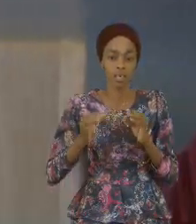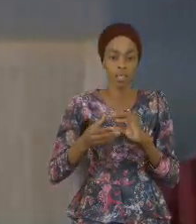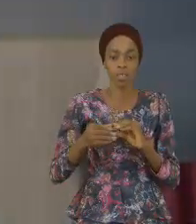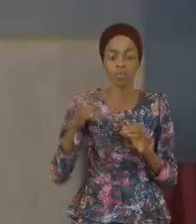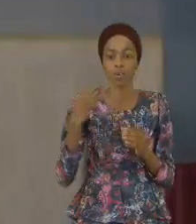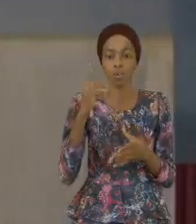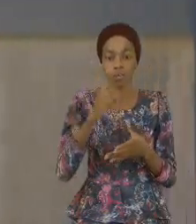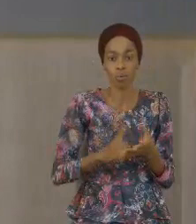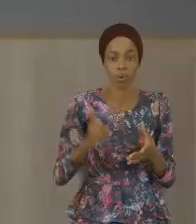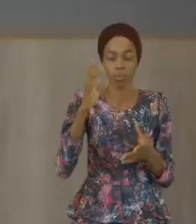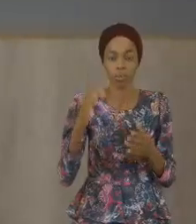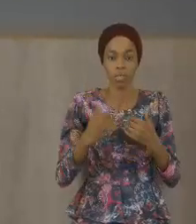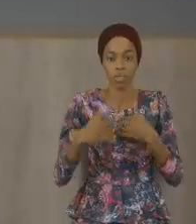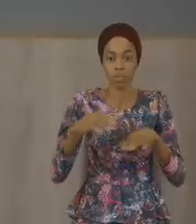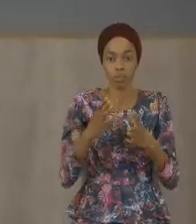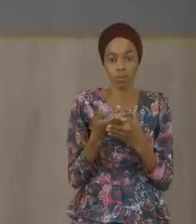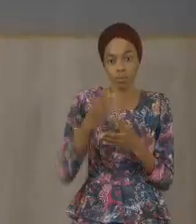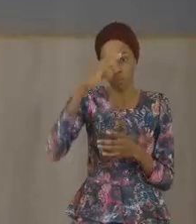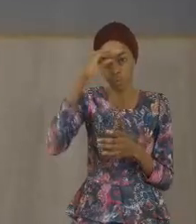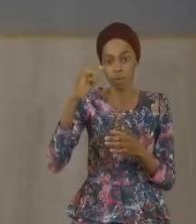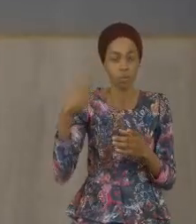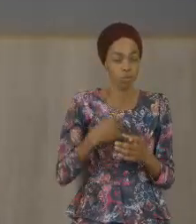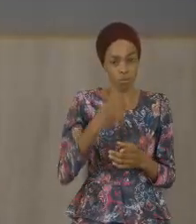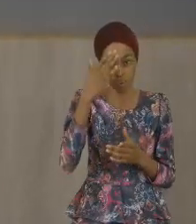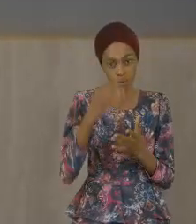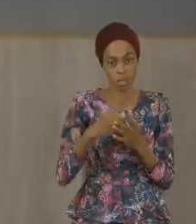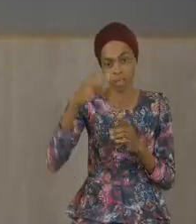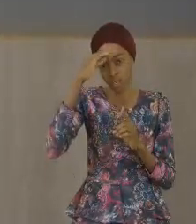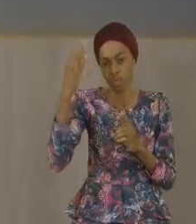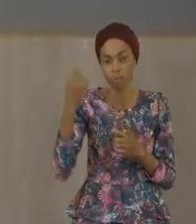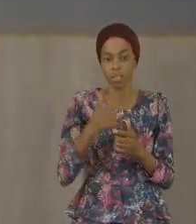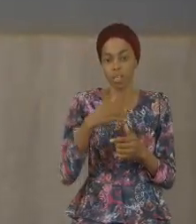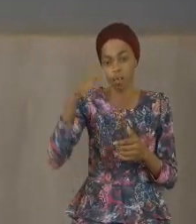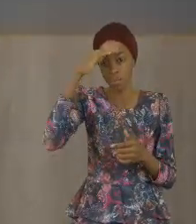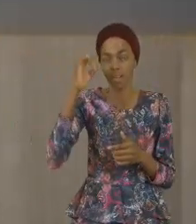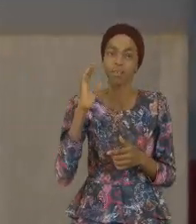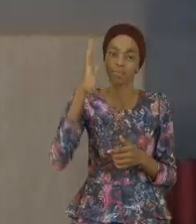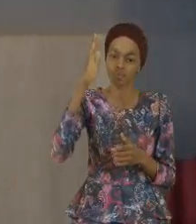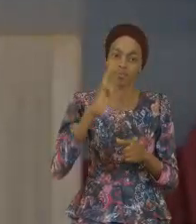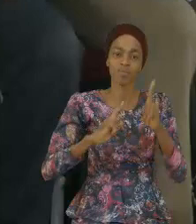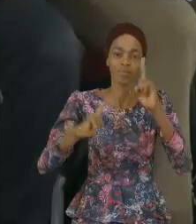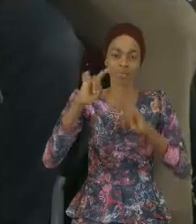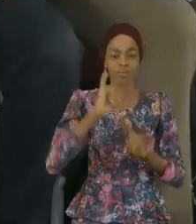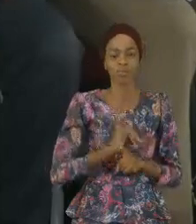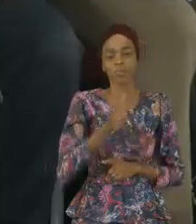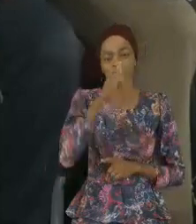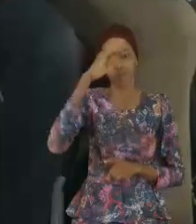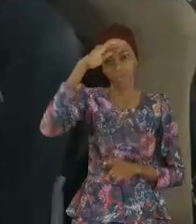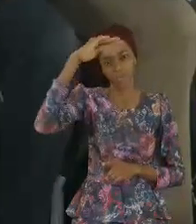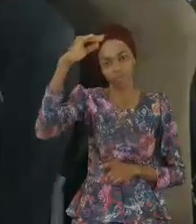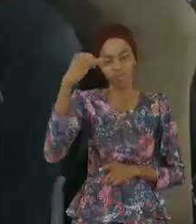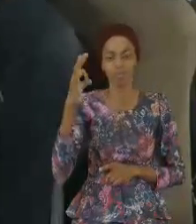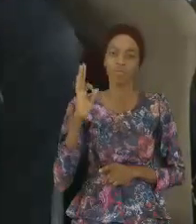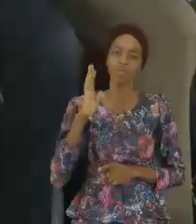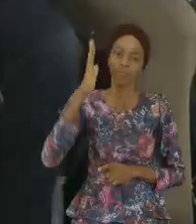him, we know he was a man of destiny. Say, I am a man of destiny. I am